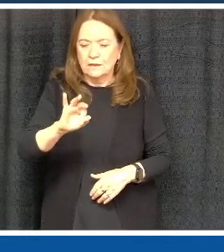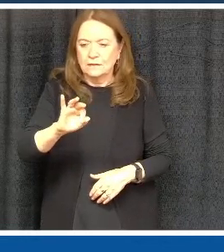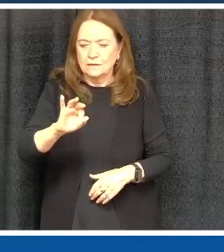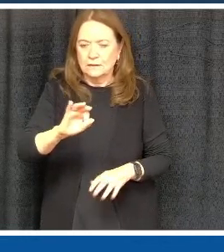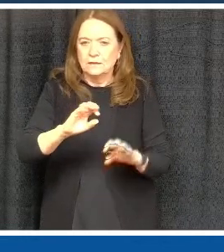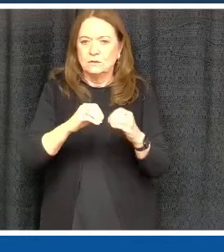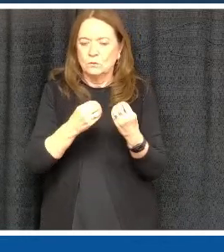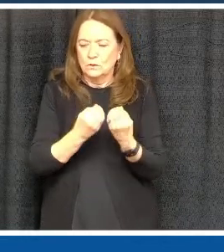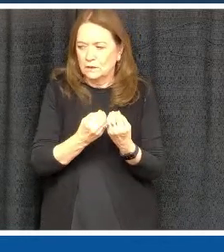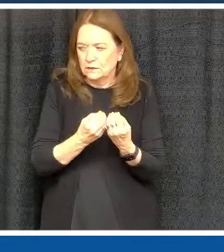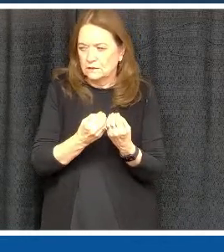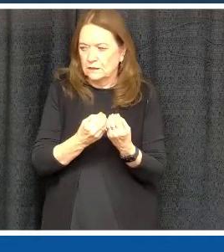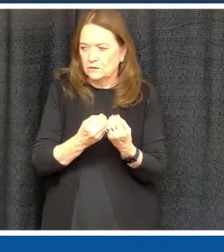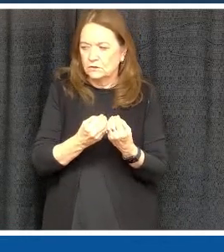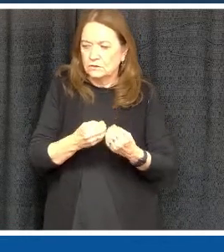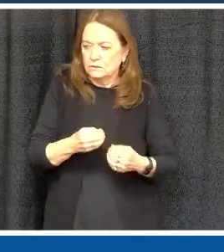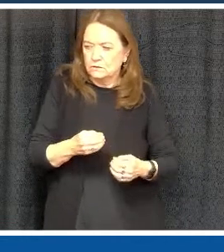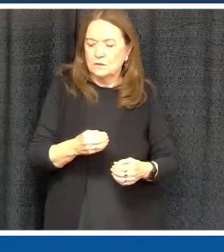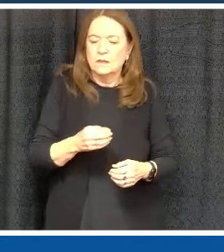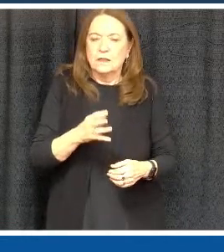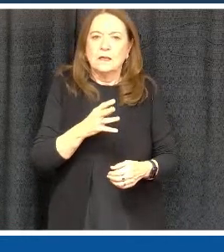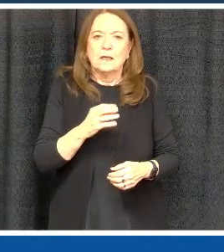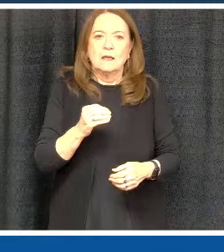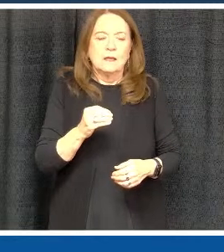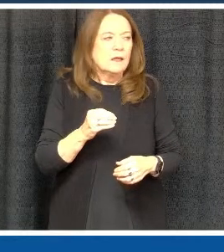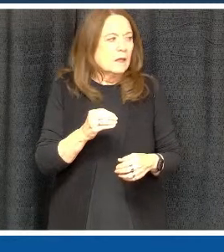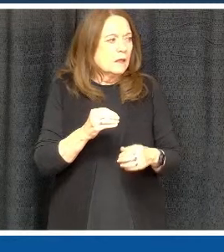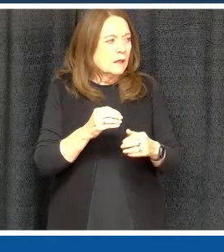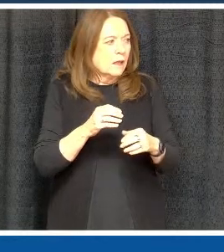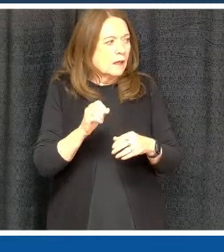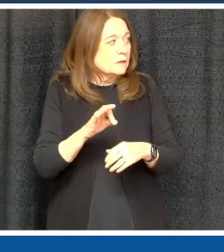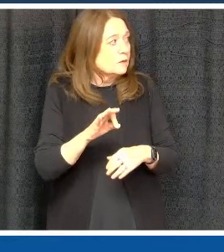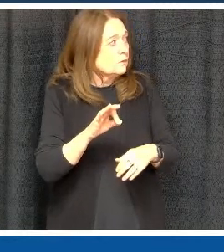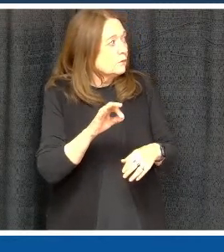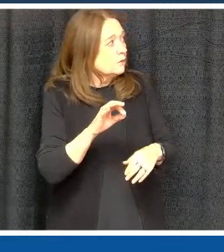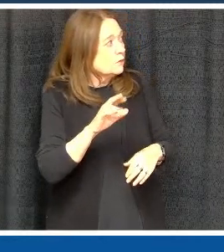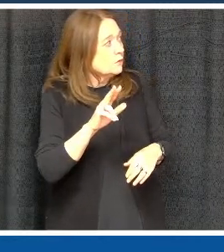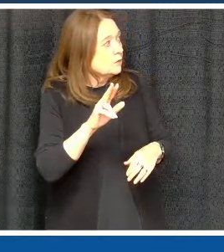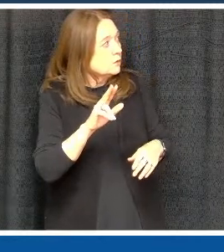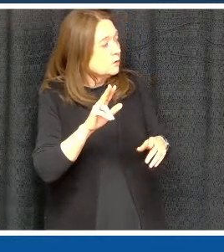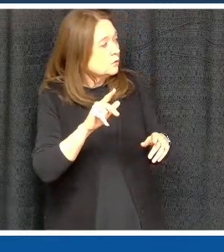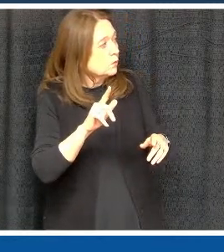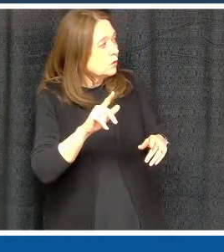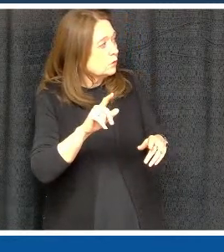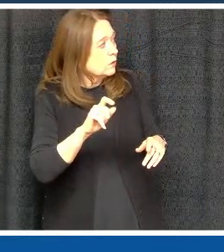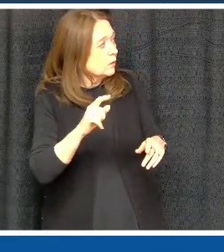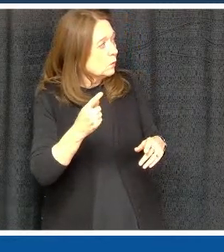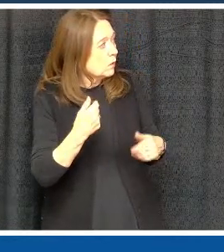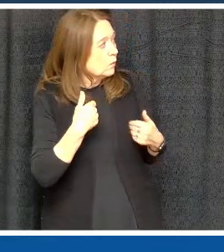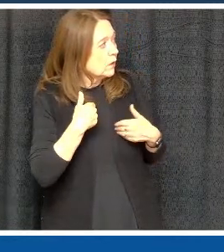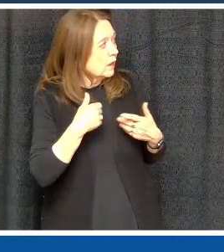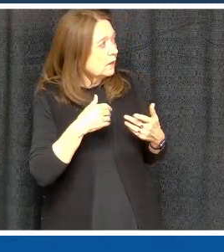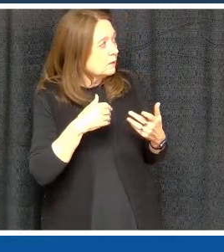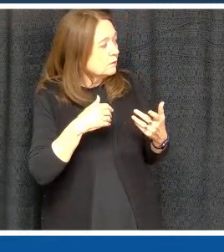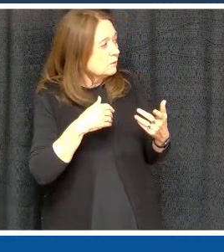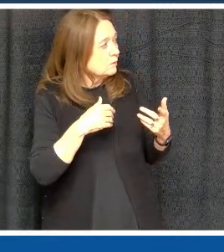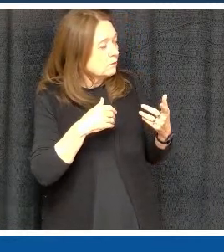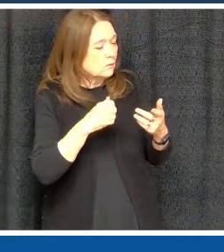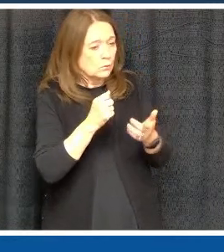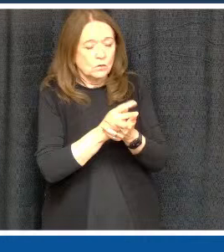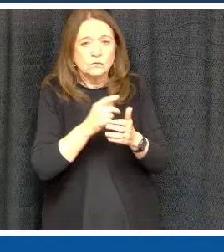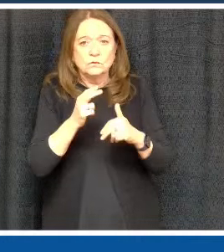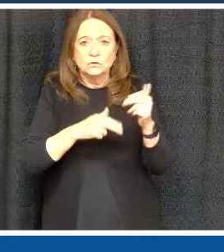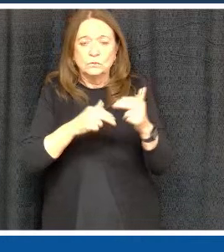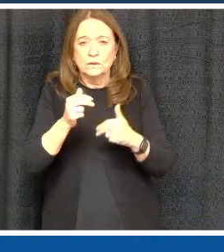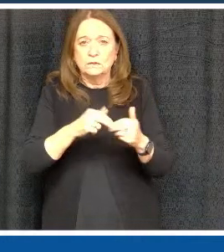organization. So as of 2021, we had approval from the city to build a memorial wall down at Patriots